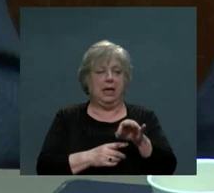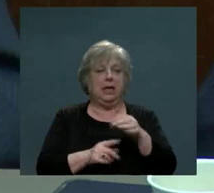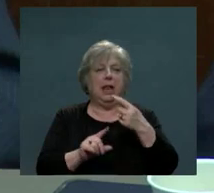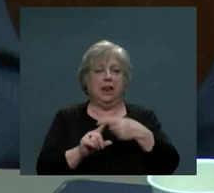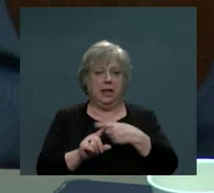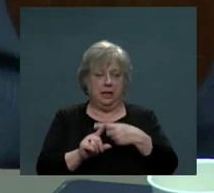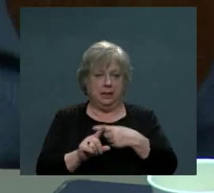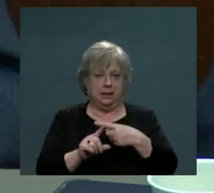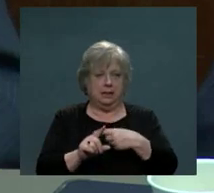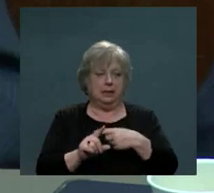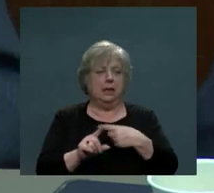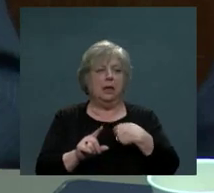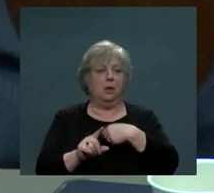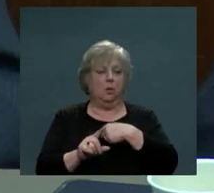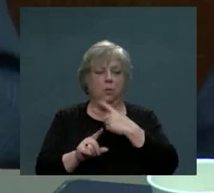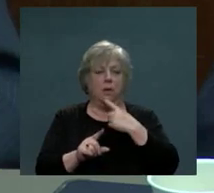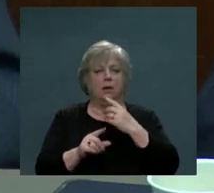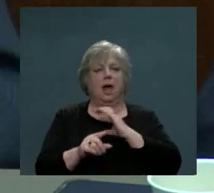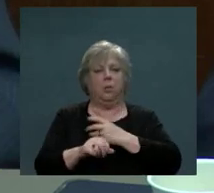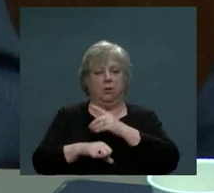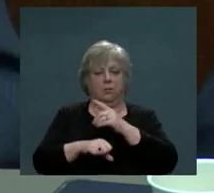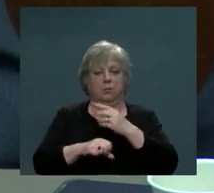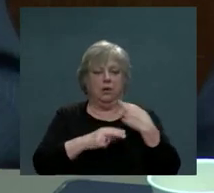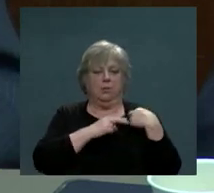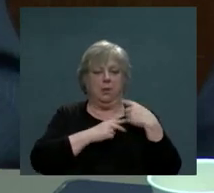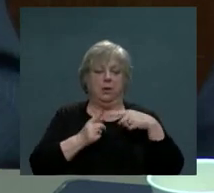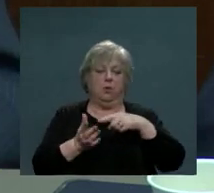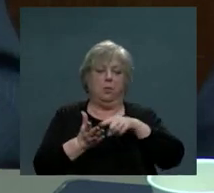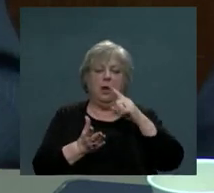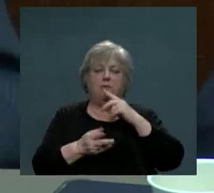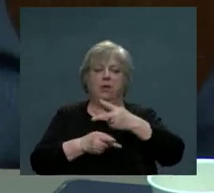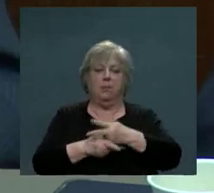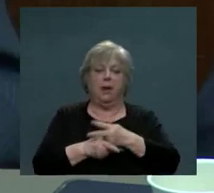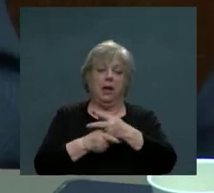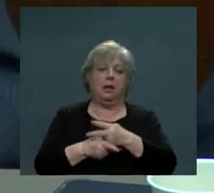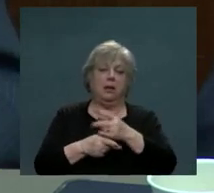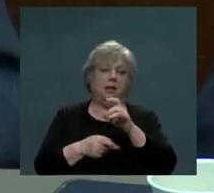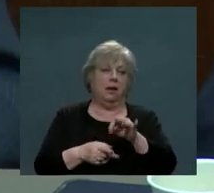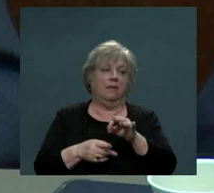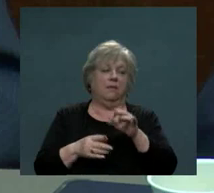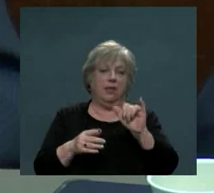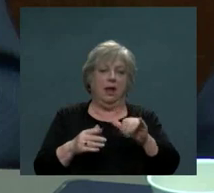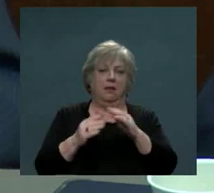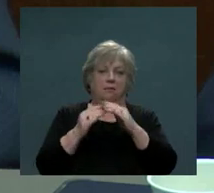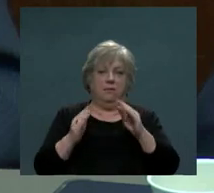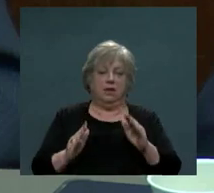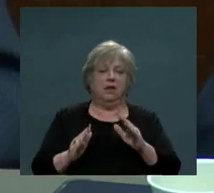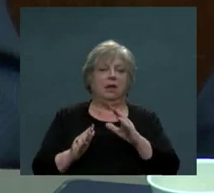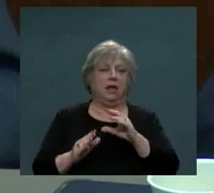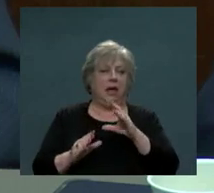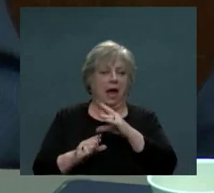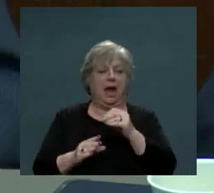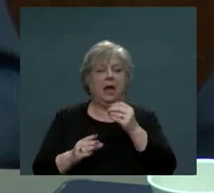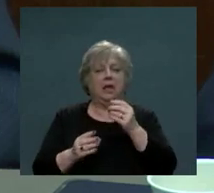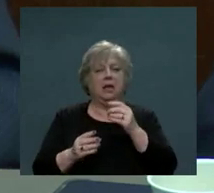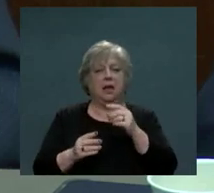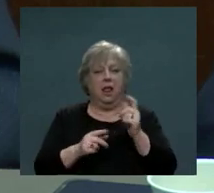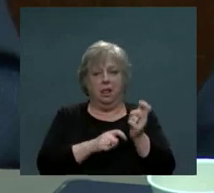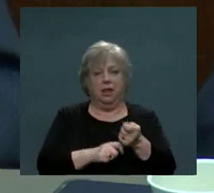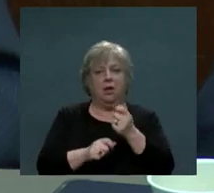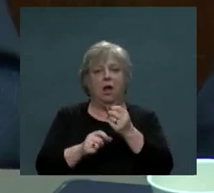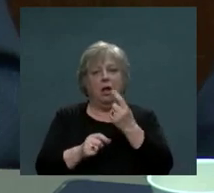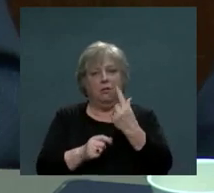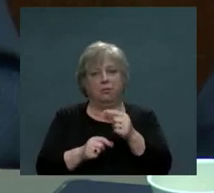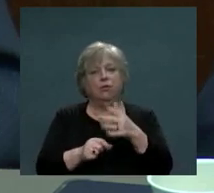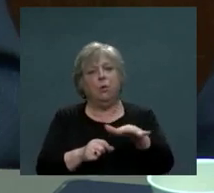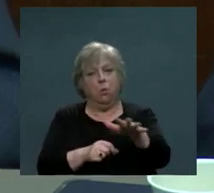1999 lease, we're obligated to pay for the maintenance of the facility and the course. So I think, and